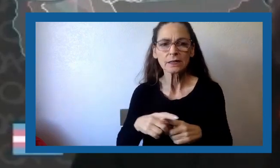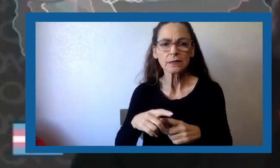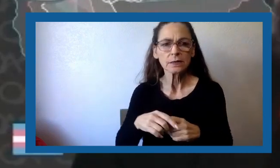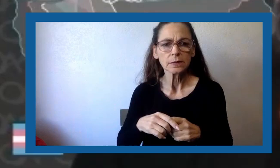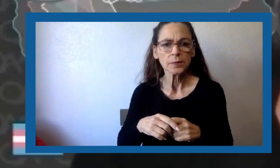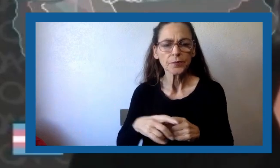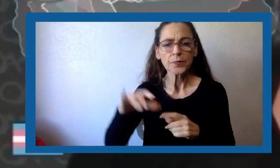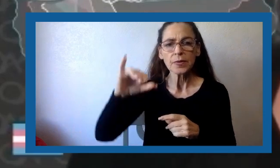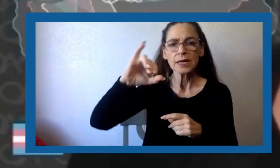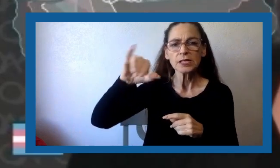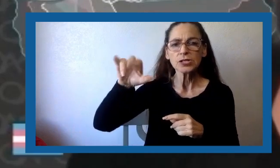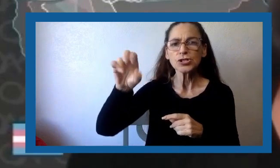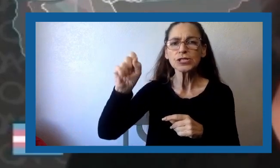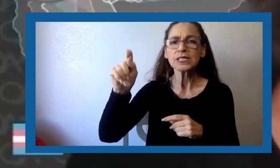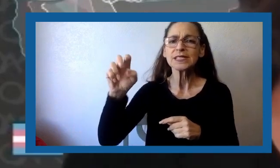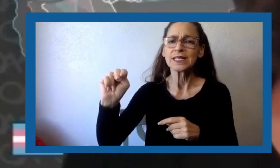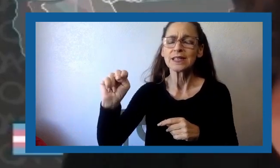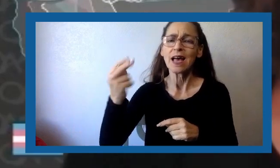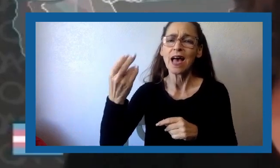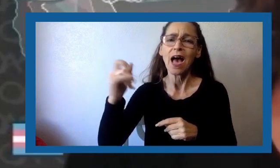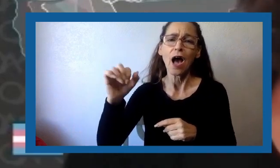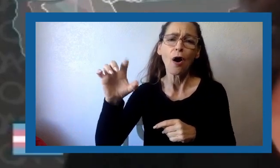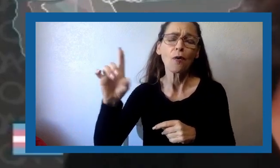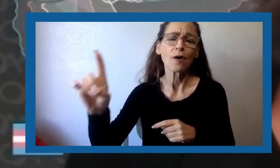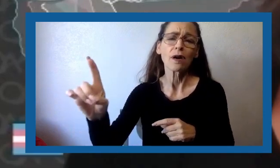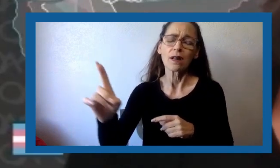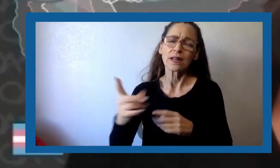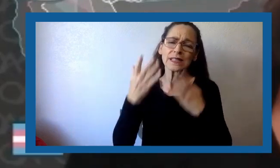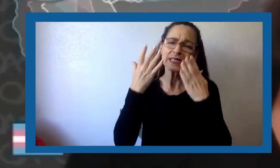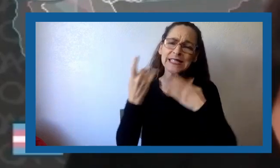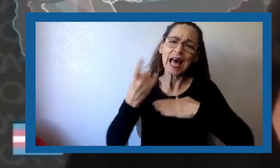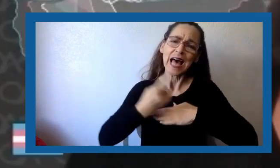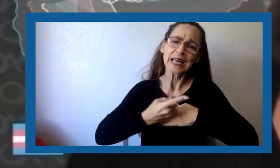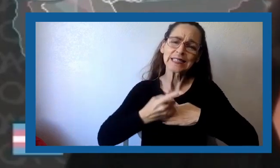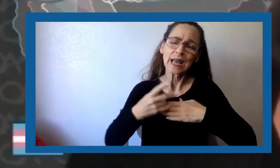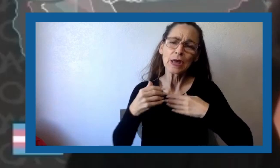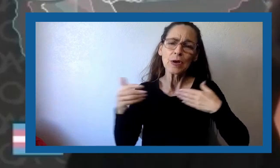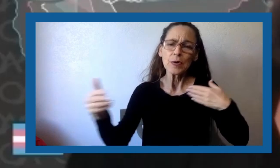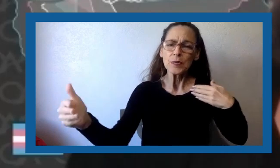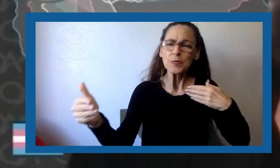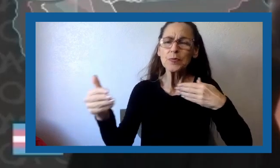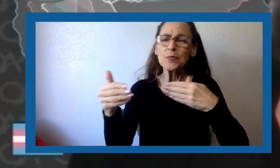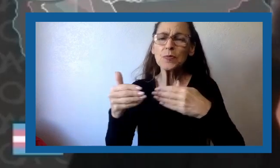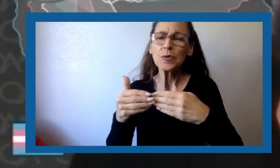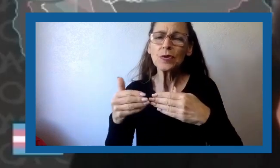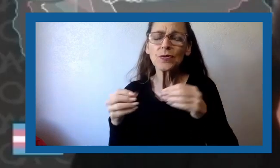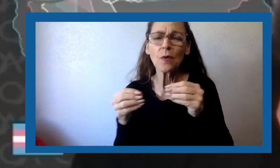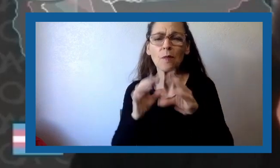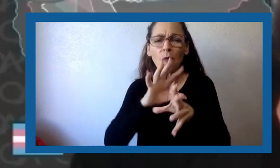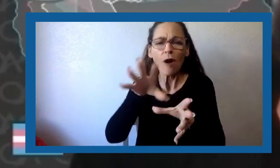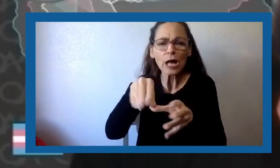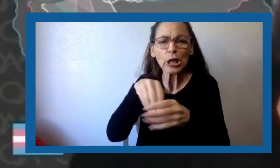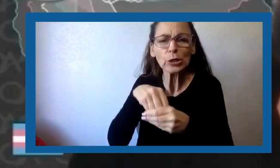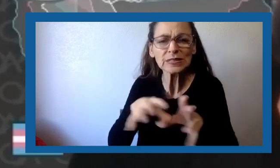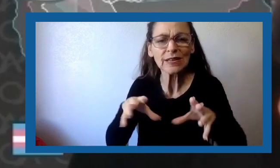many blessings, everyone, on this sad day. May we move towards a more inclusive world where we all can just be ourselves. Thank you, Justin, for that blessing.